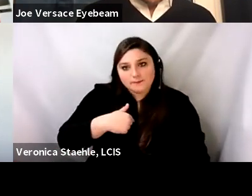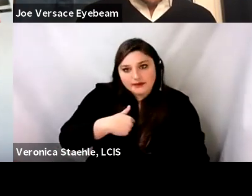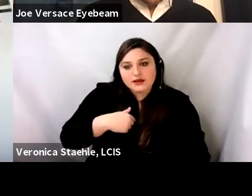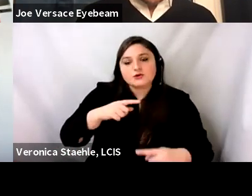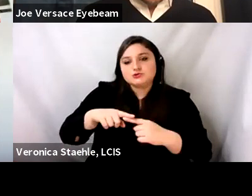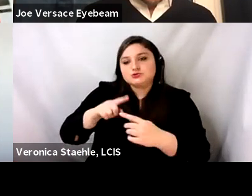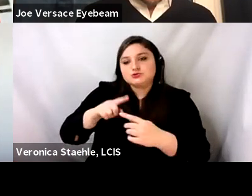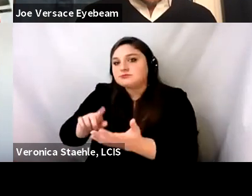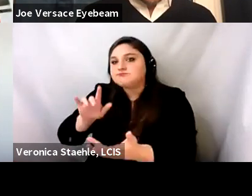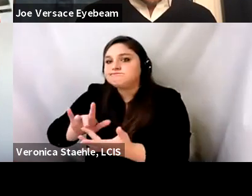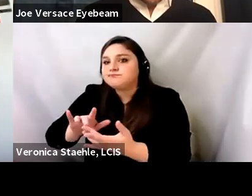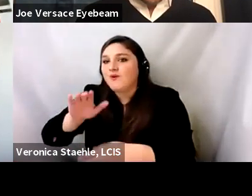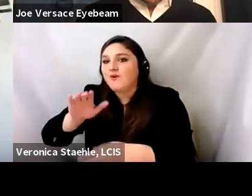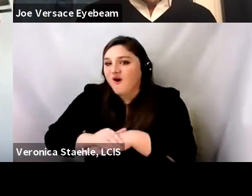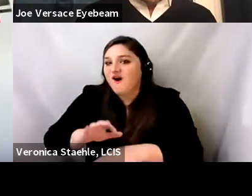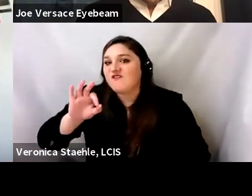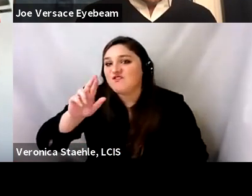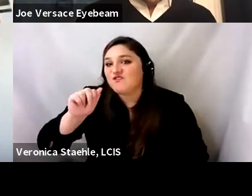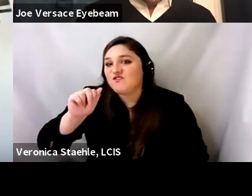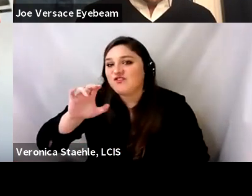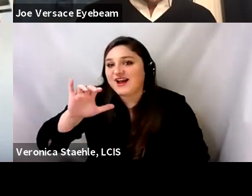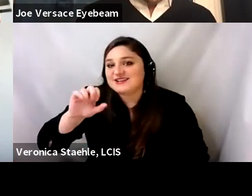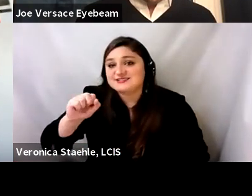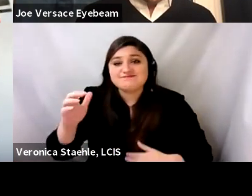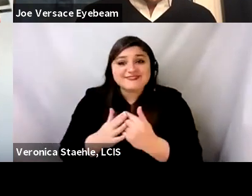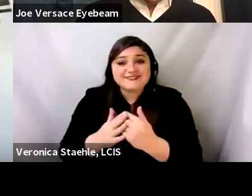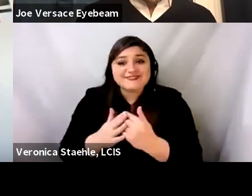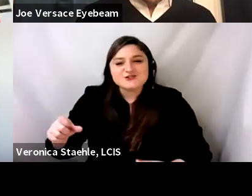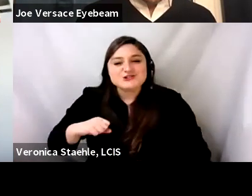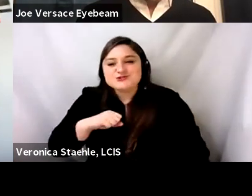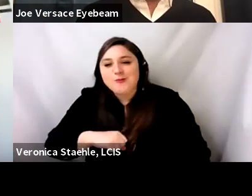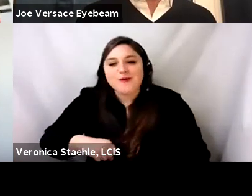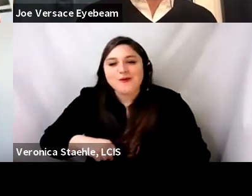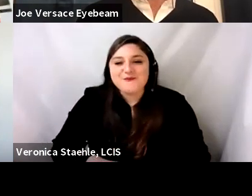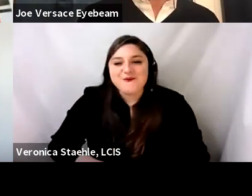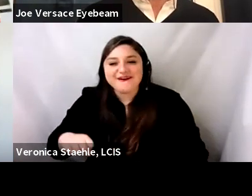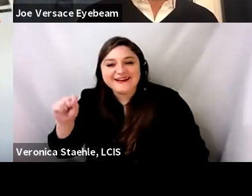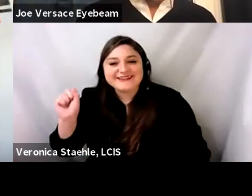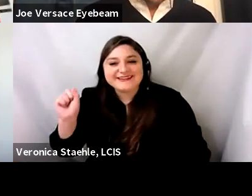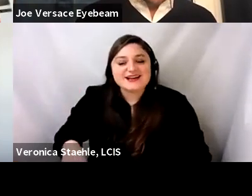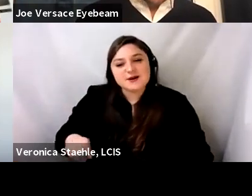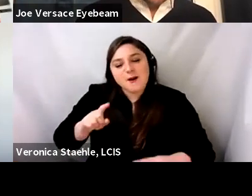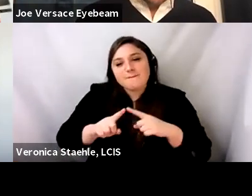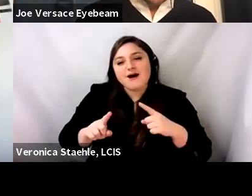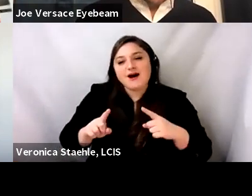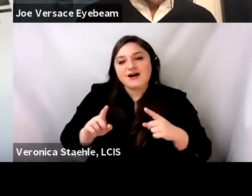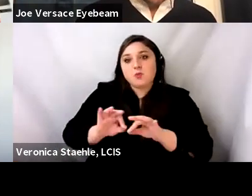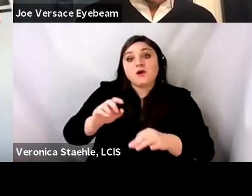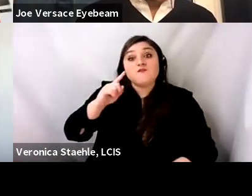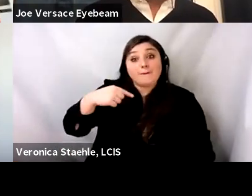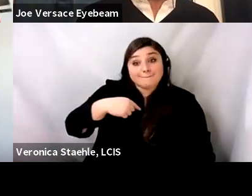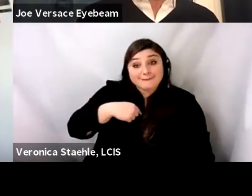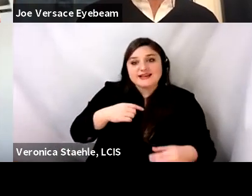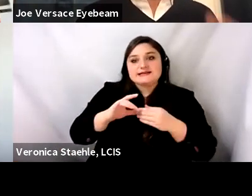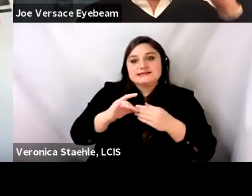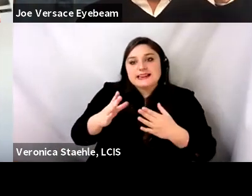personally and see how she's doing, just at, create a space, you know, without the talk about the, about, you know, what the